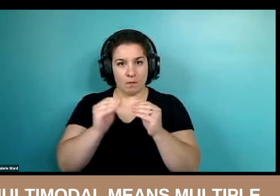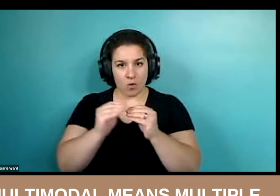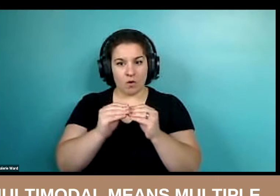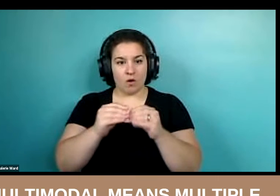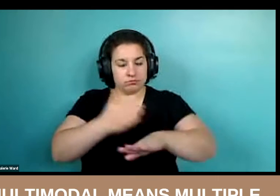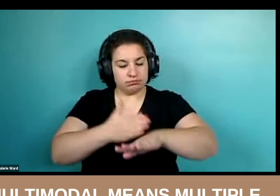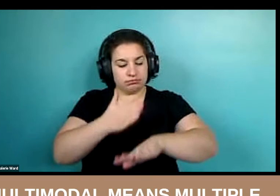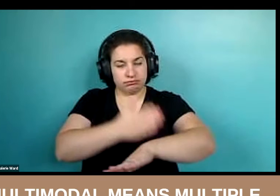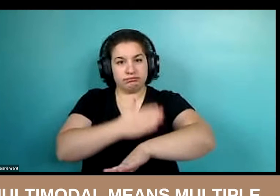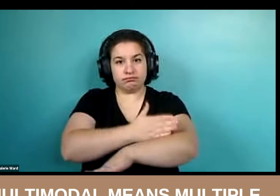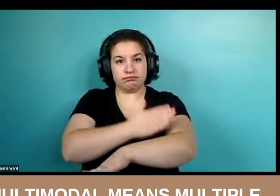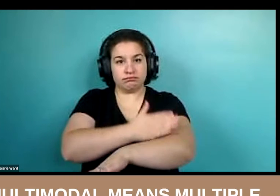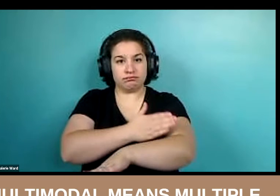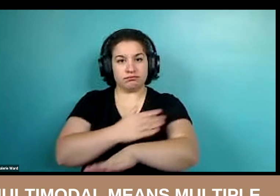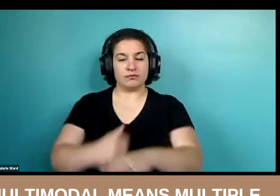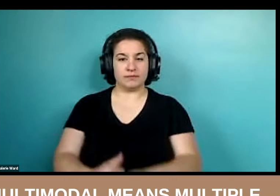and get to that next level.